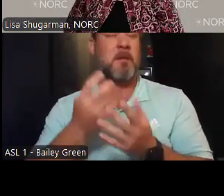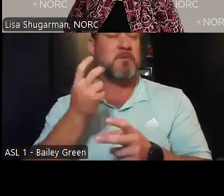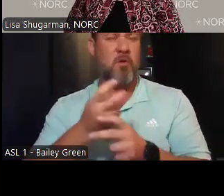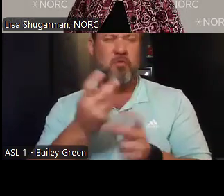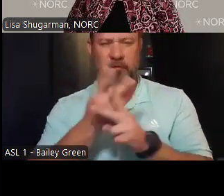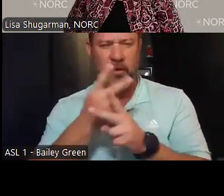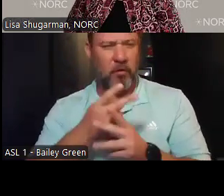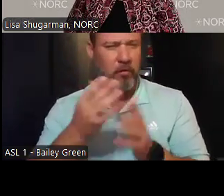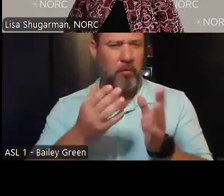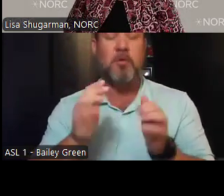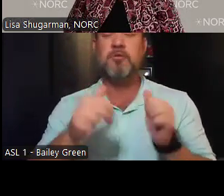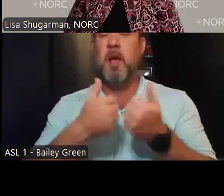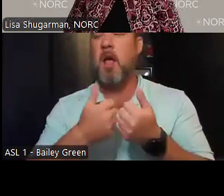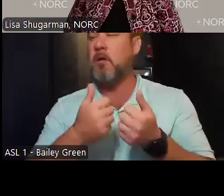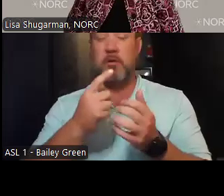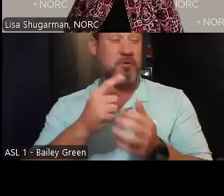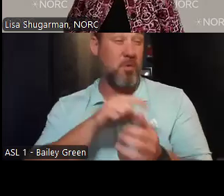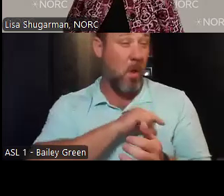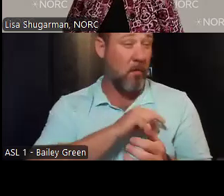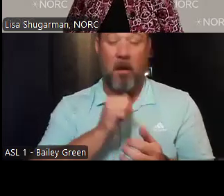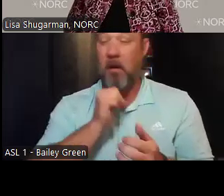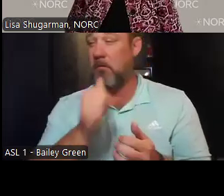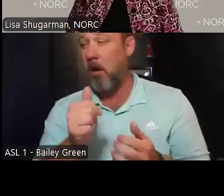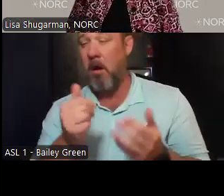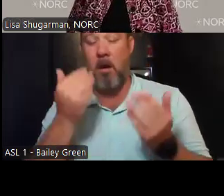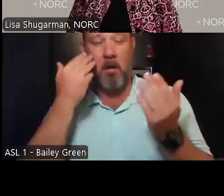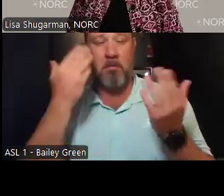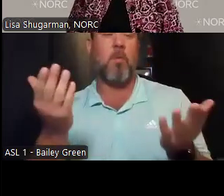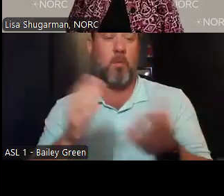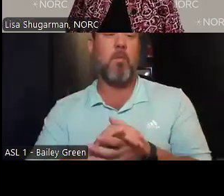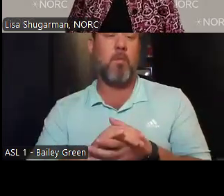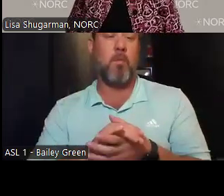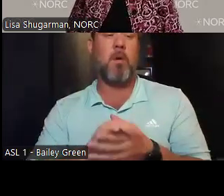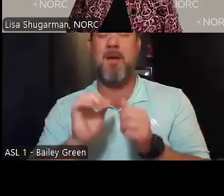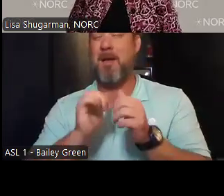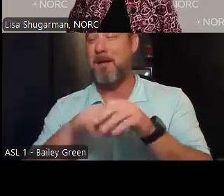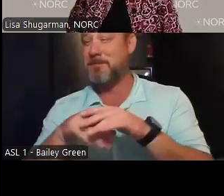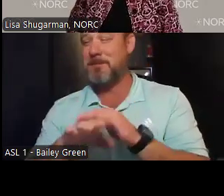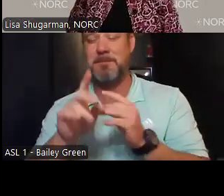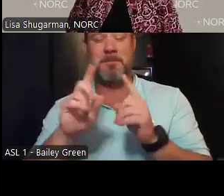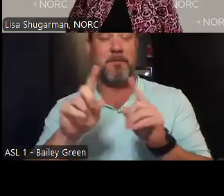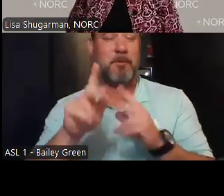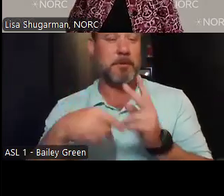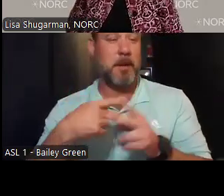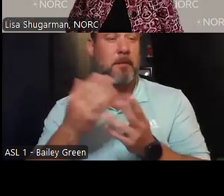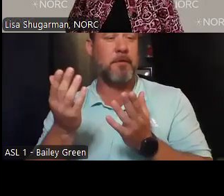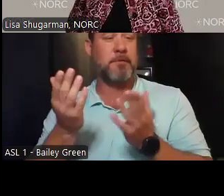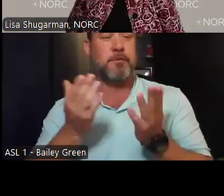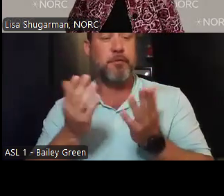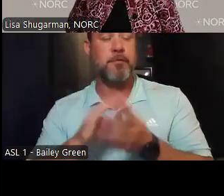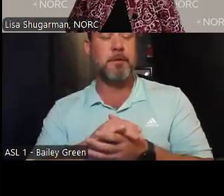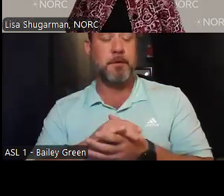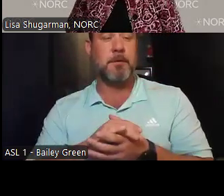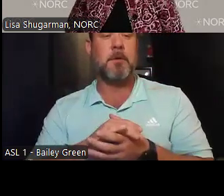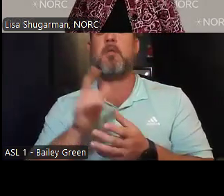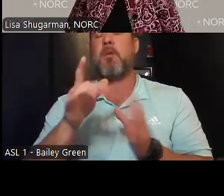It's challenging for people to know what they qualify for, what they don't qualify for, how to access various services. There was also